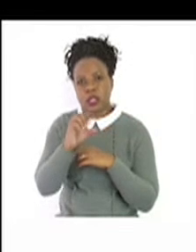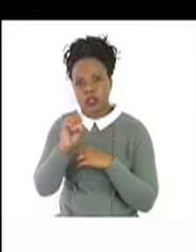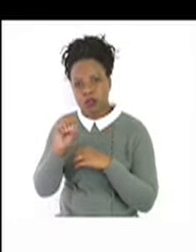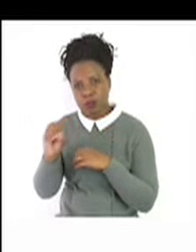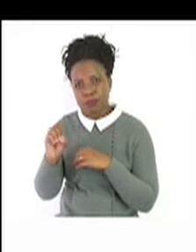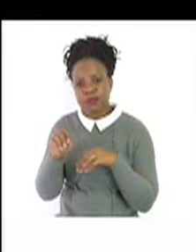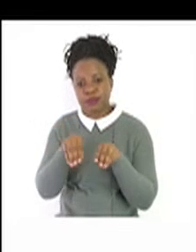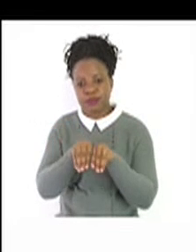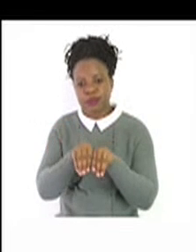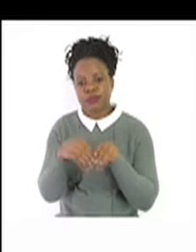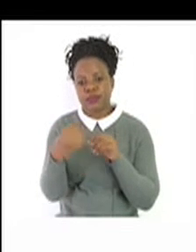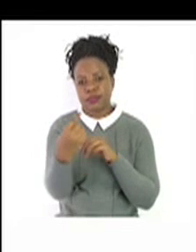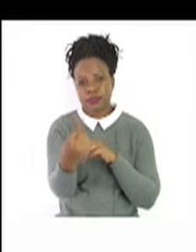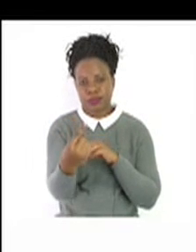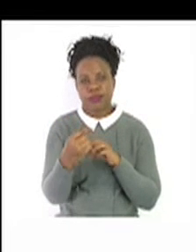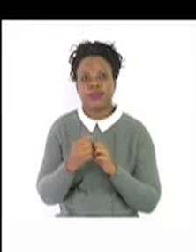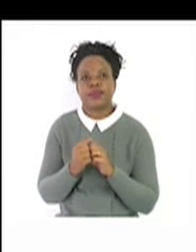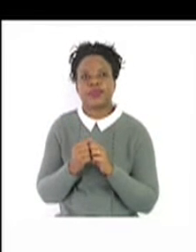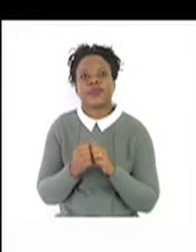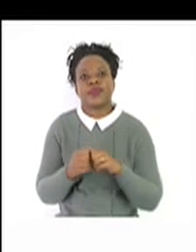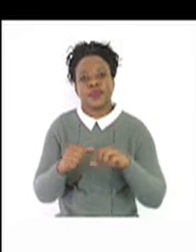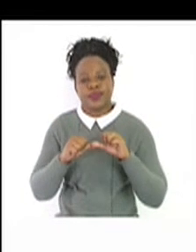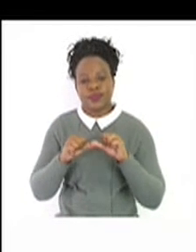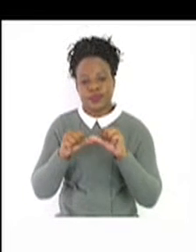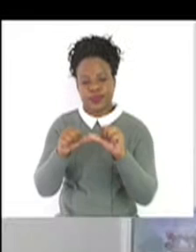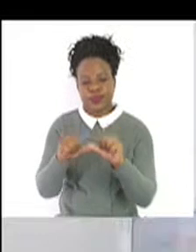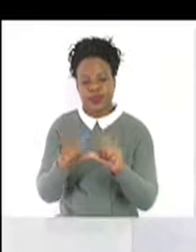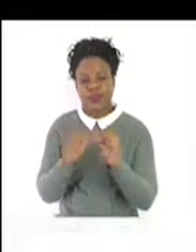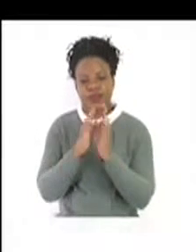Let's continue to page 7.